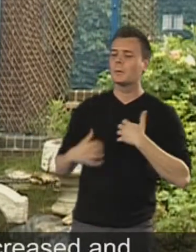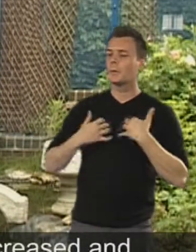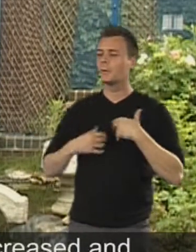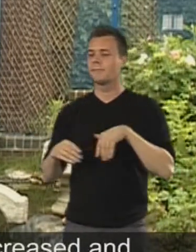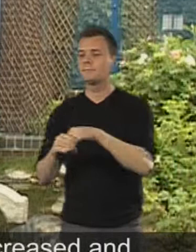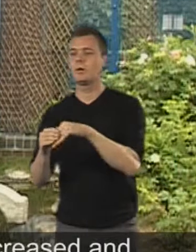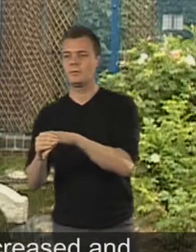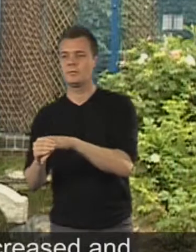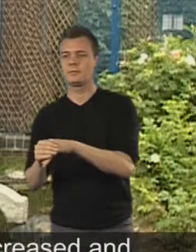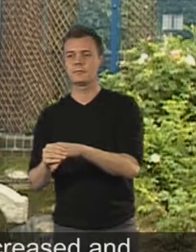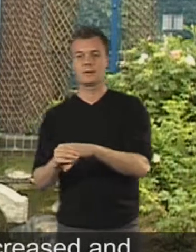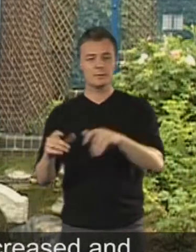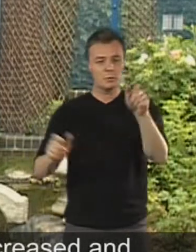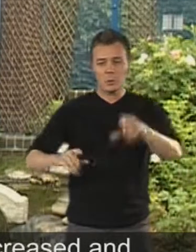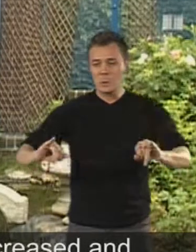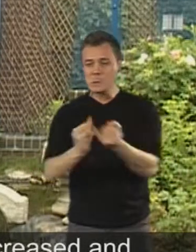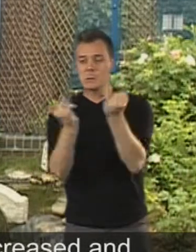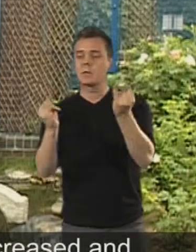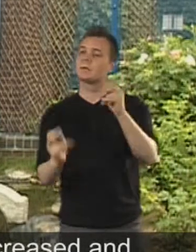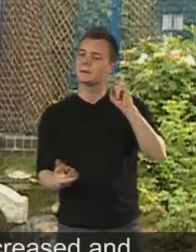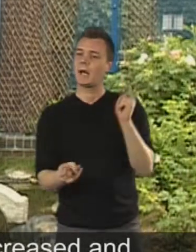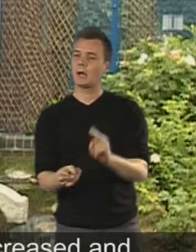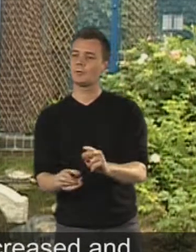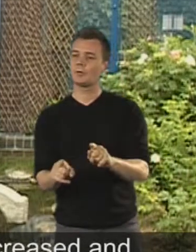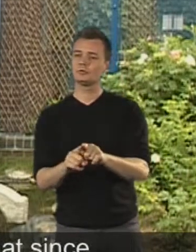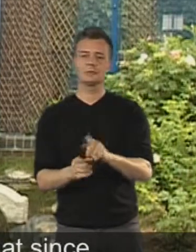have decreased and pupils' attendance has improved.